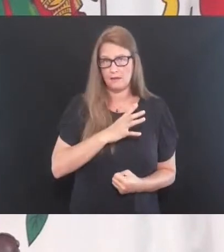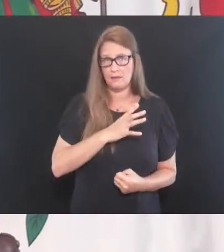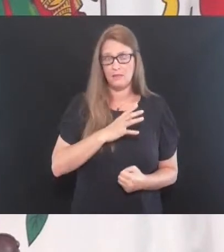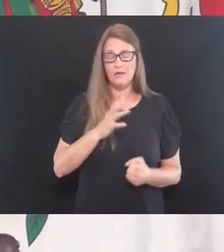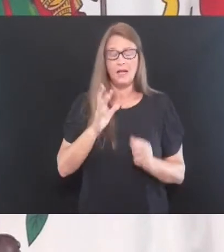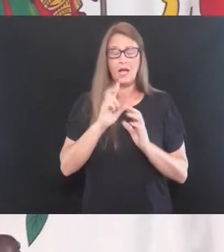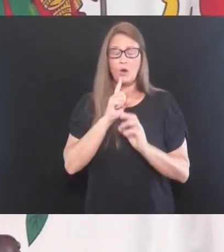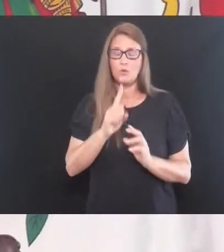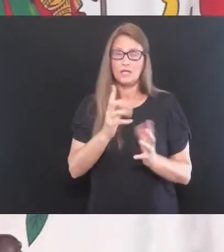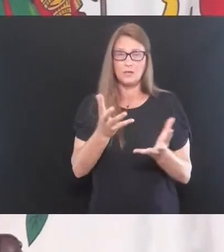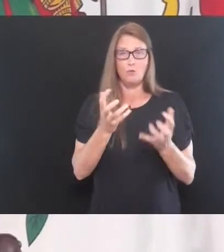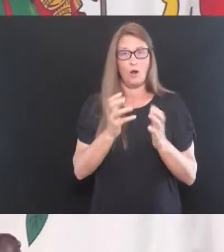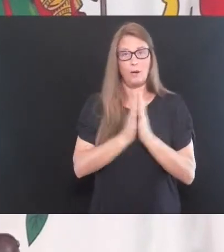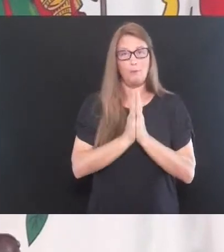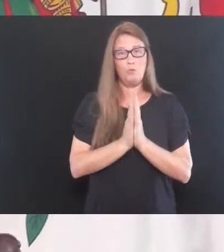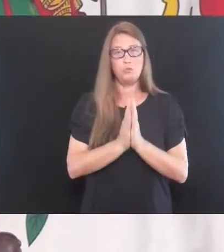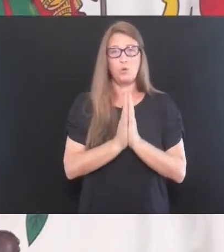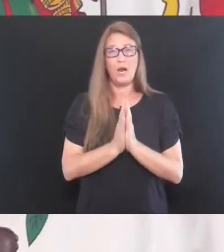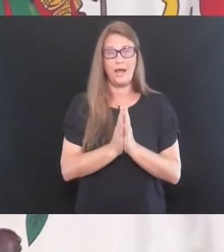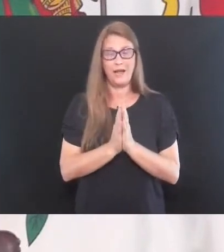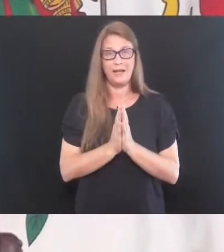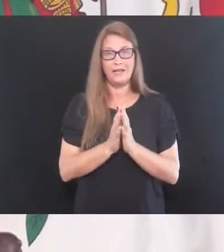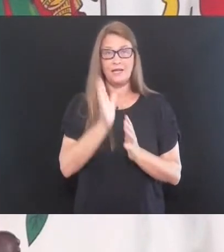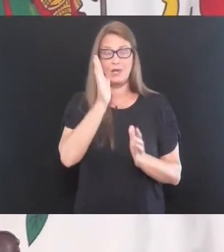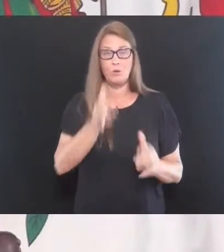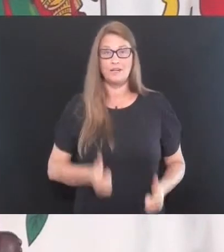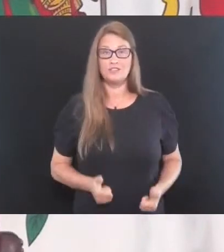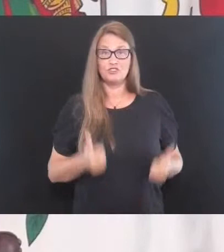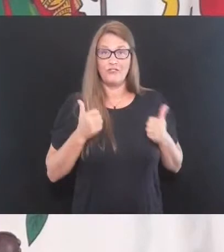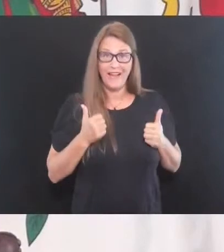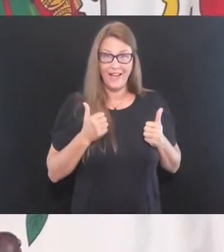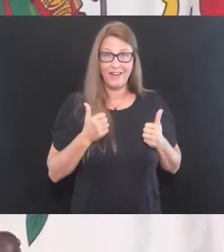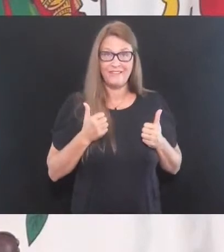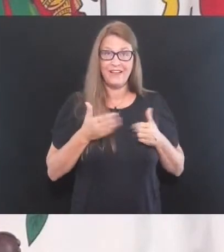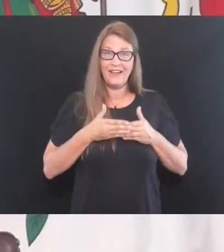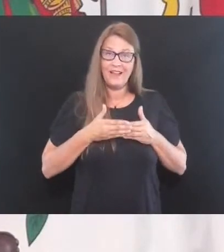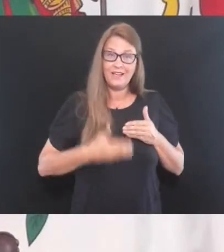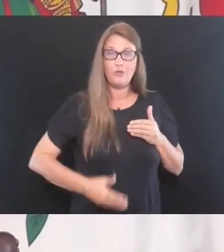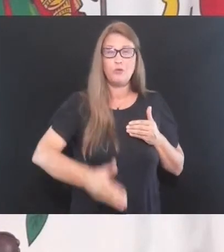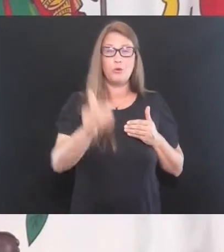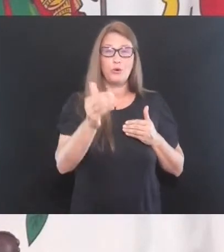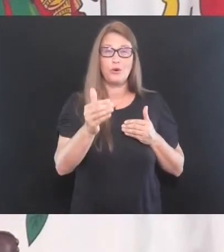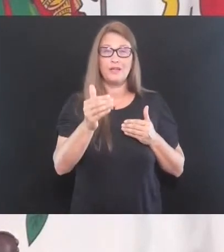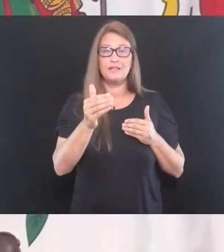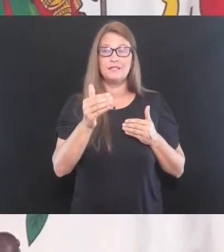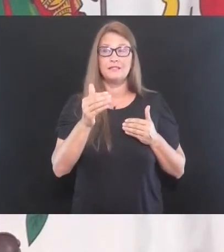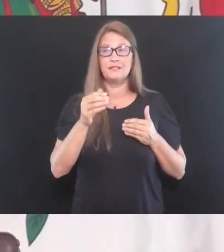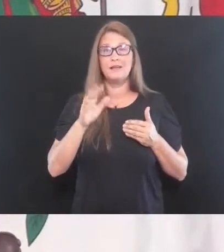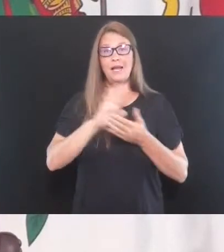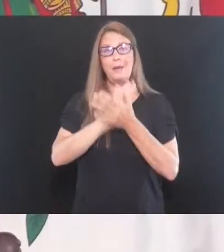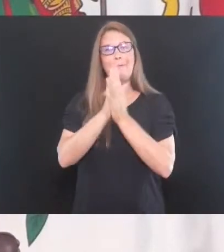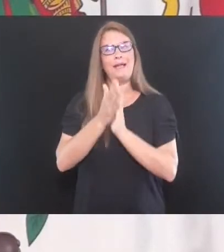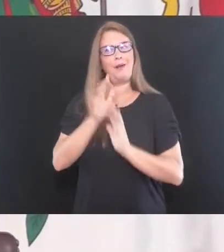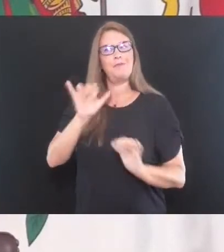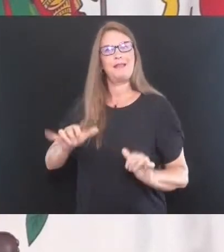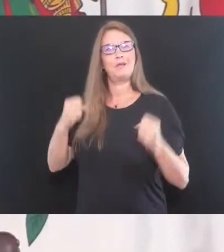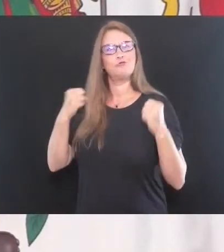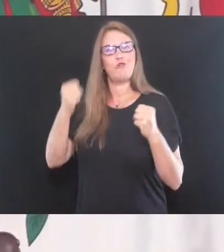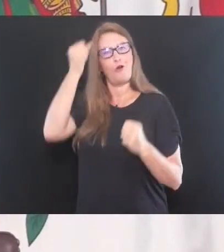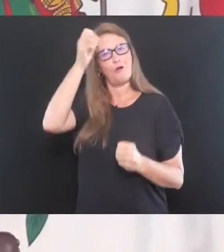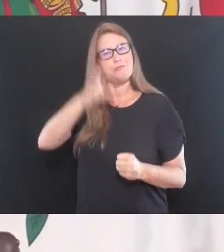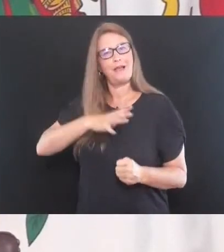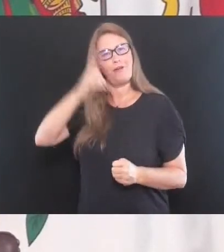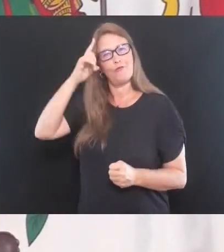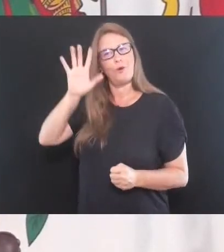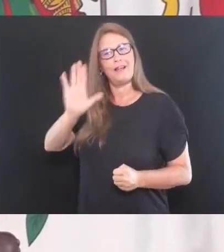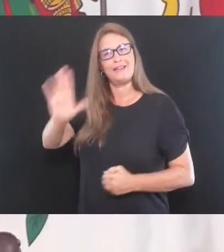way that he's going to survive and get through this and be that mountain of a man for his sons for long,